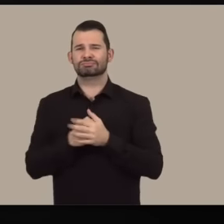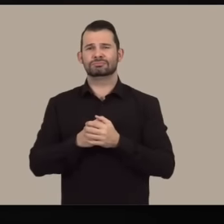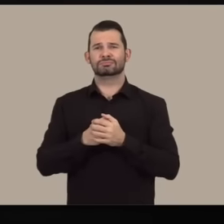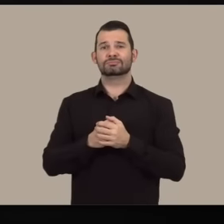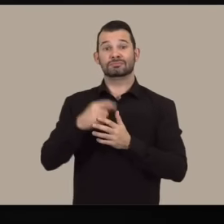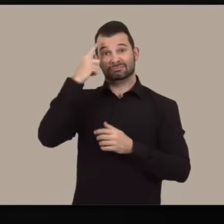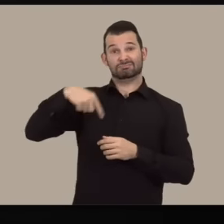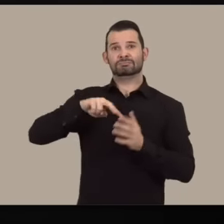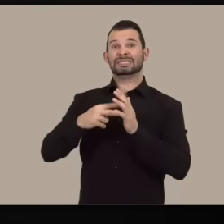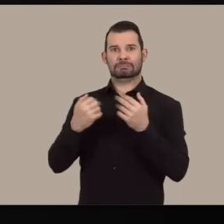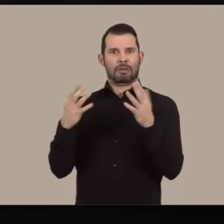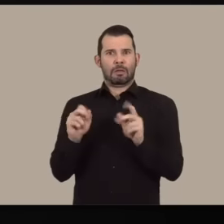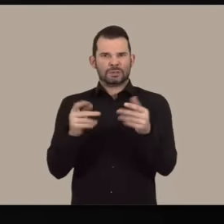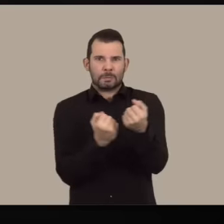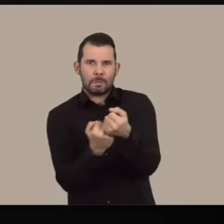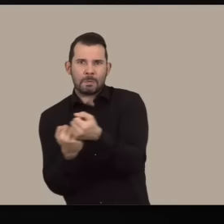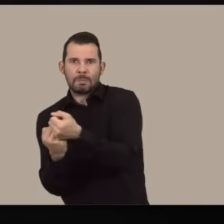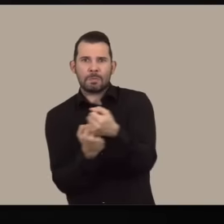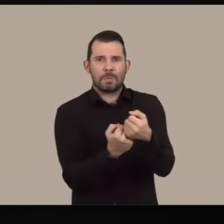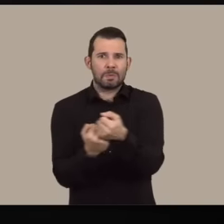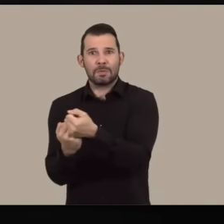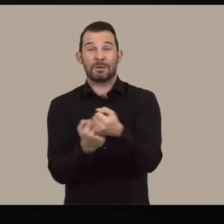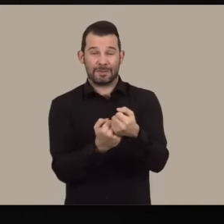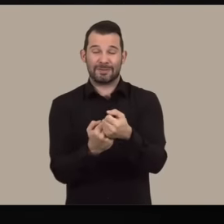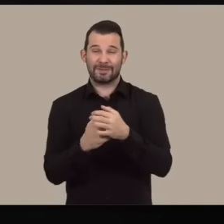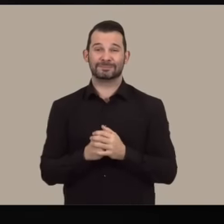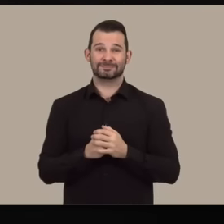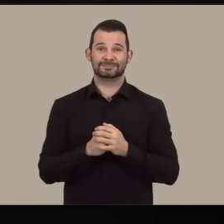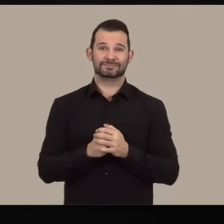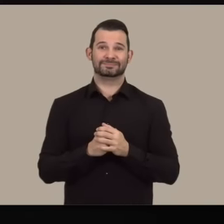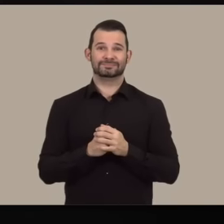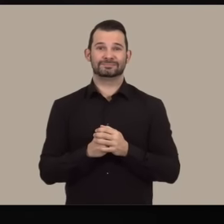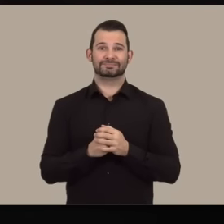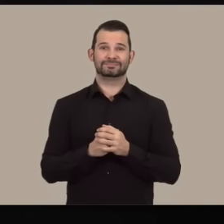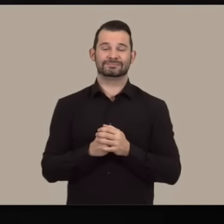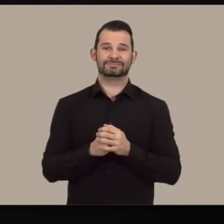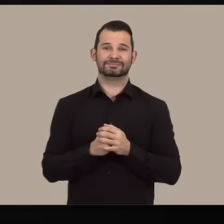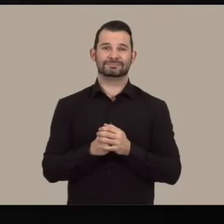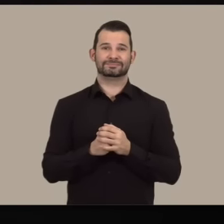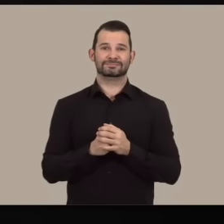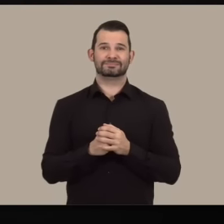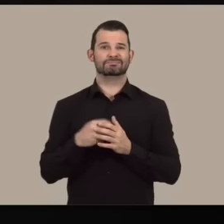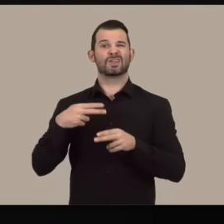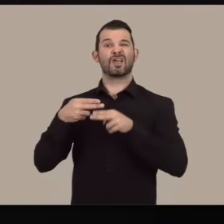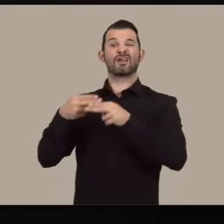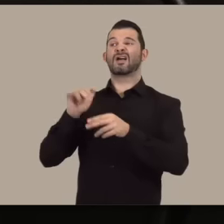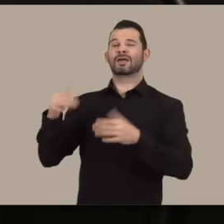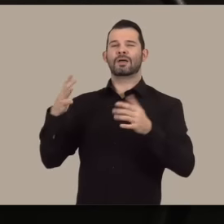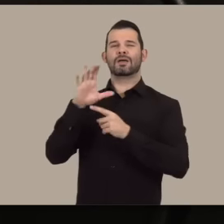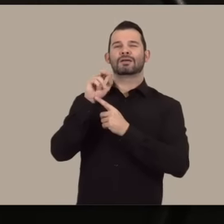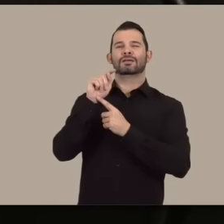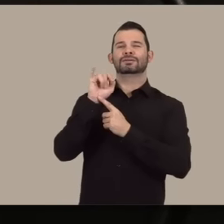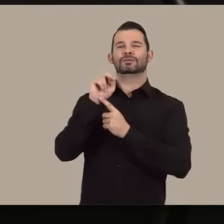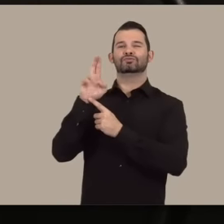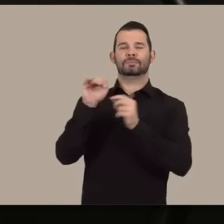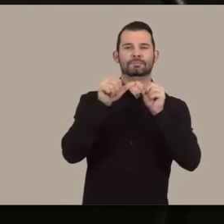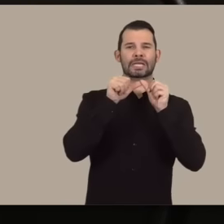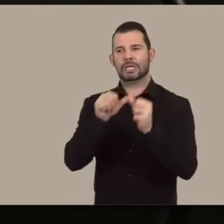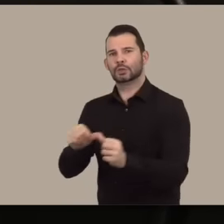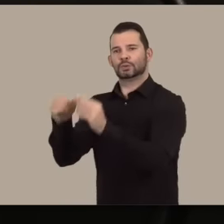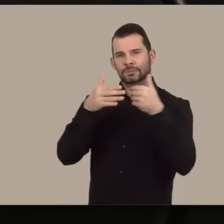needs and challenges. To us, that means many opportunities for support. We call this